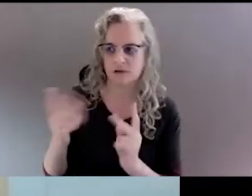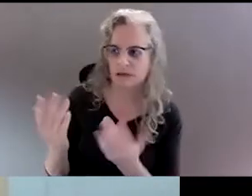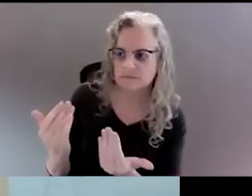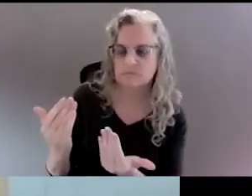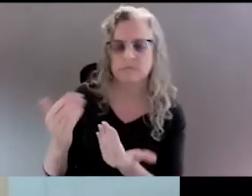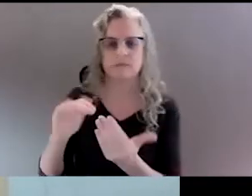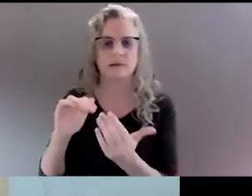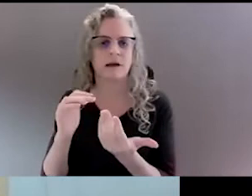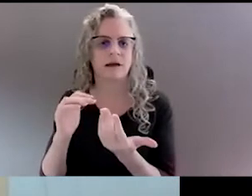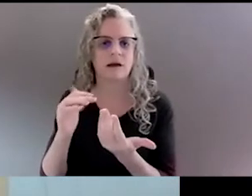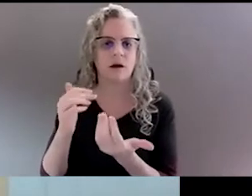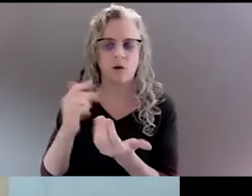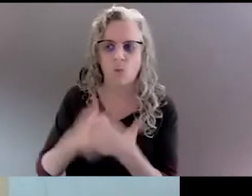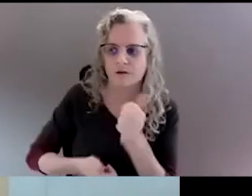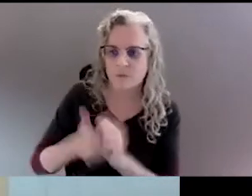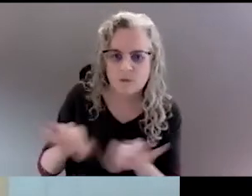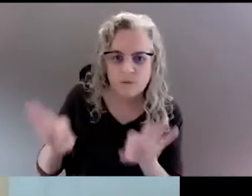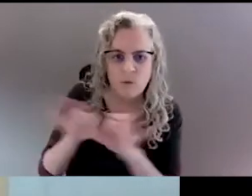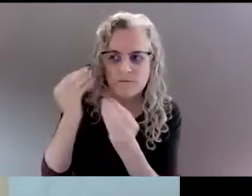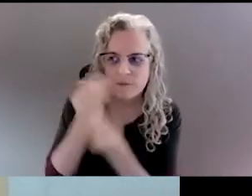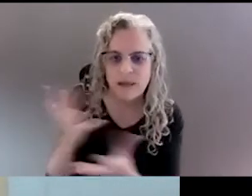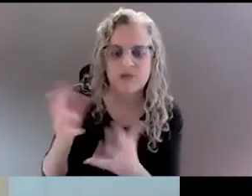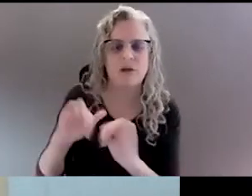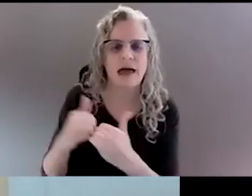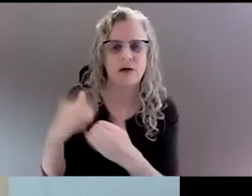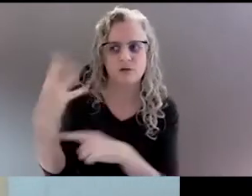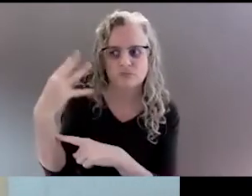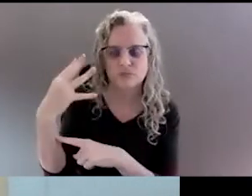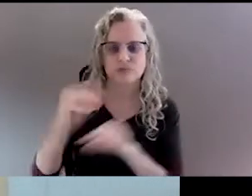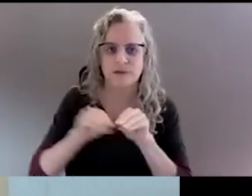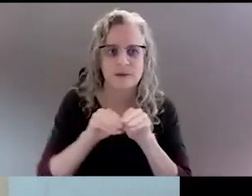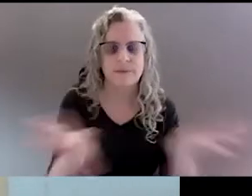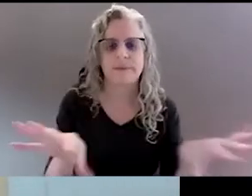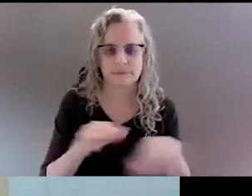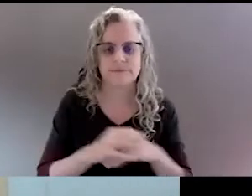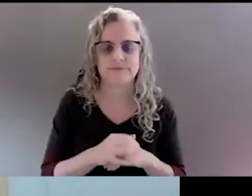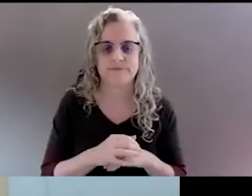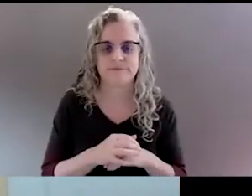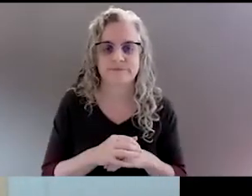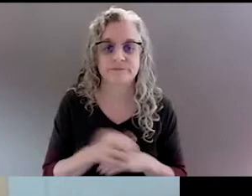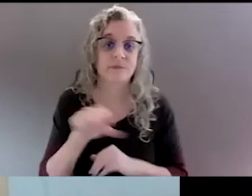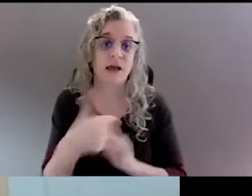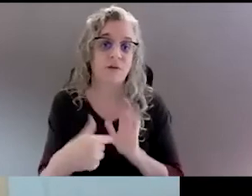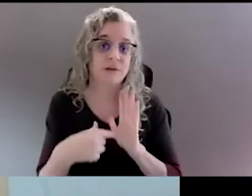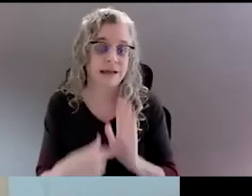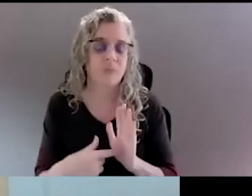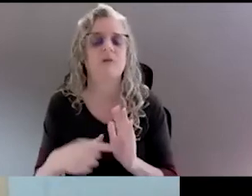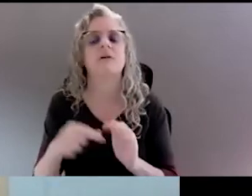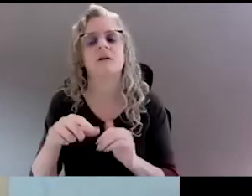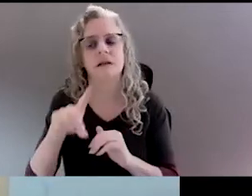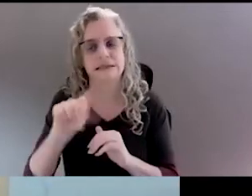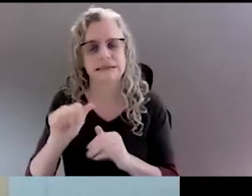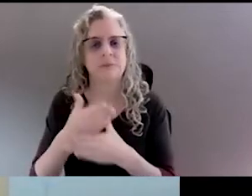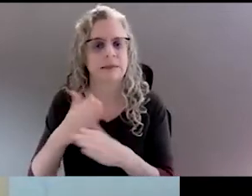then out to the people who need them. We're also working with a group of disability partners to increase